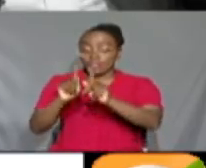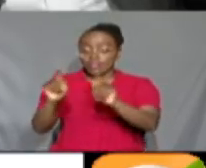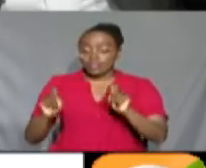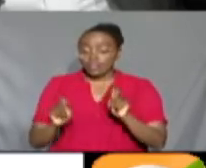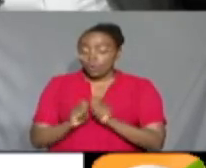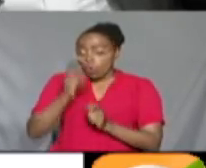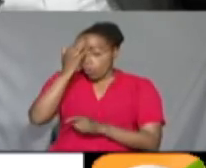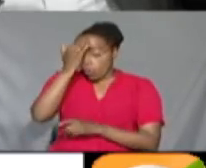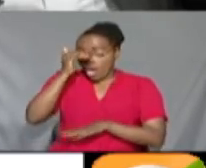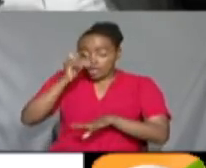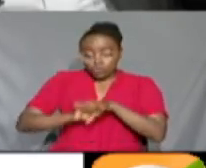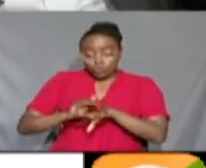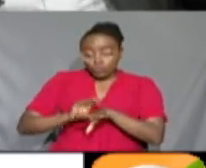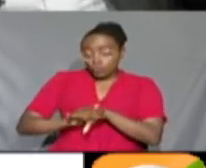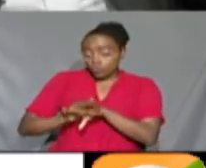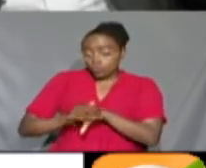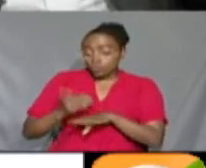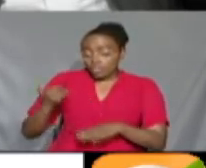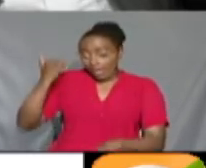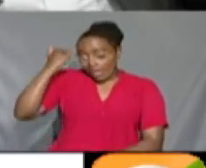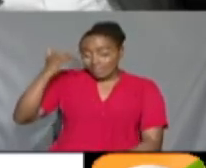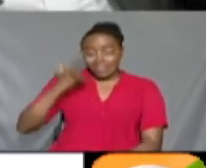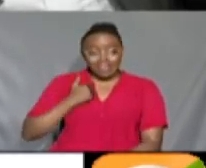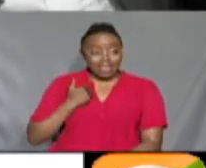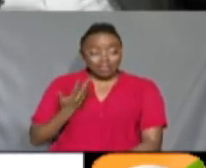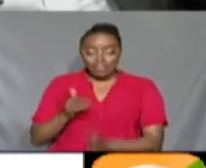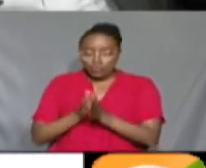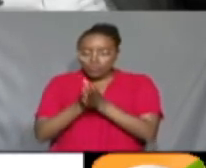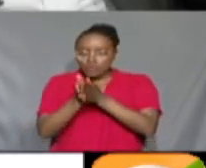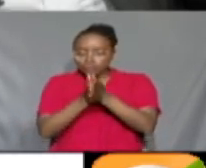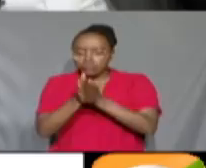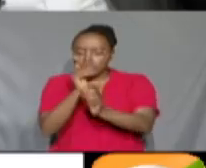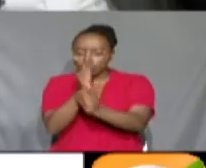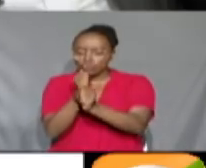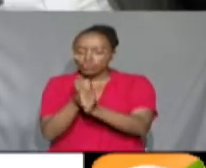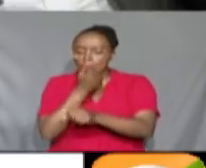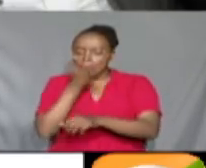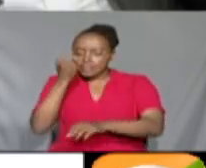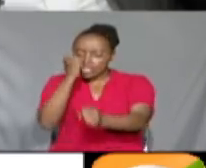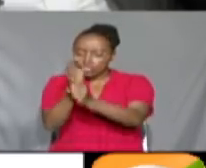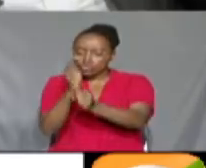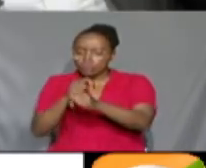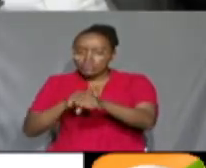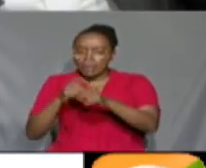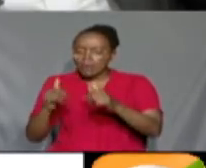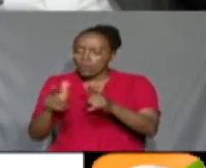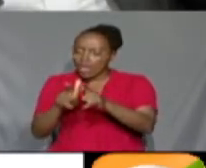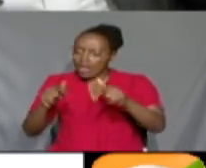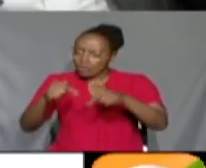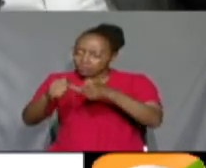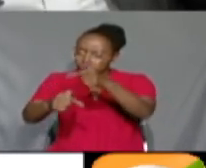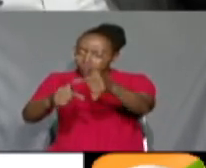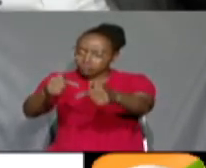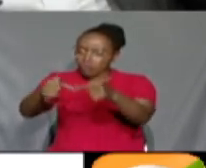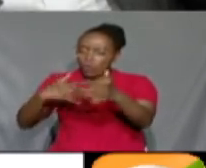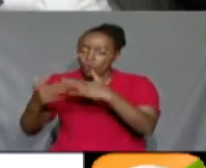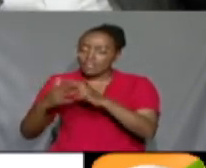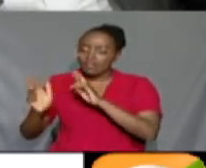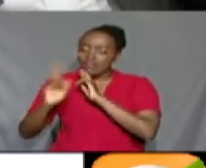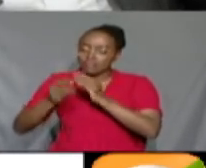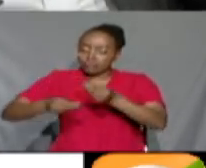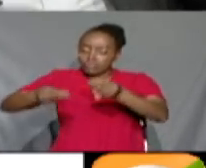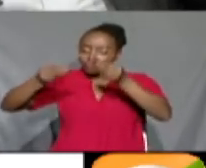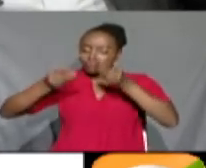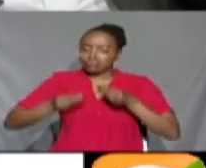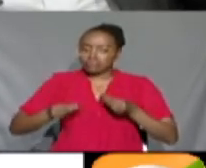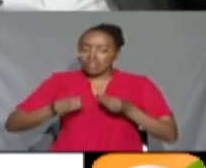well. Their first report was inspiring. I hope they will do a better job this time. And let's give them time. Whatever report they bring,